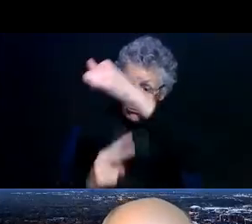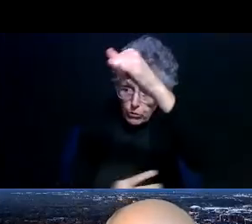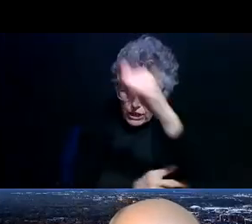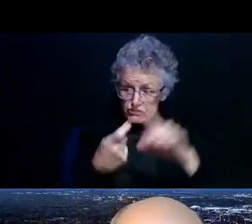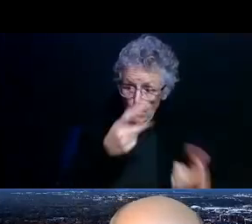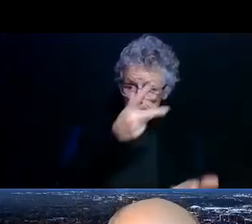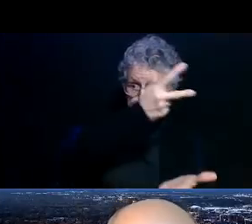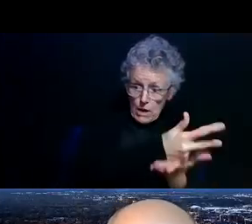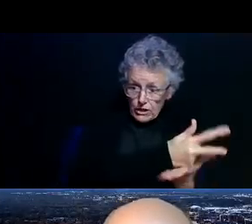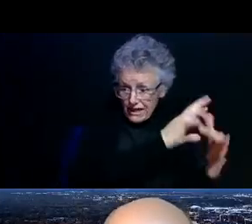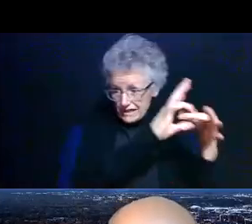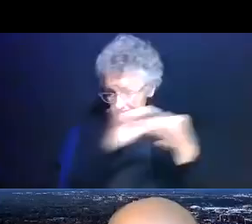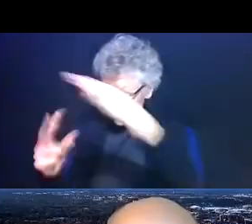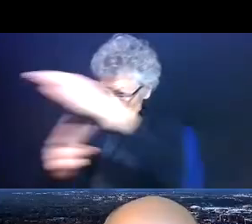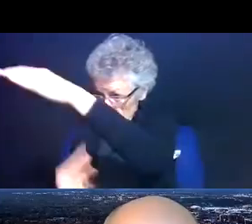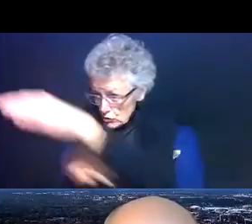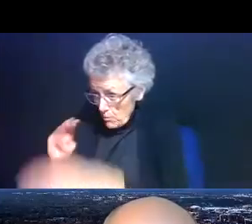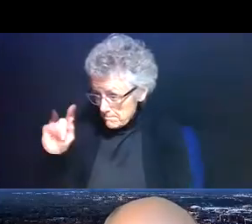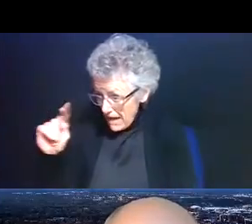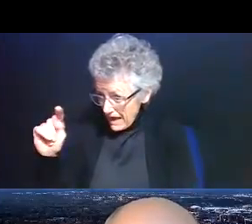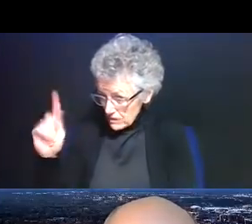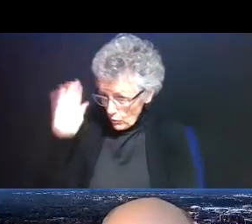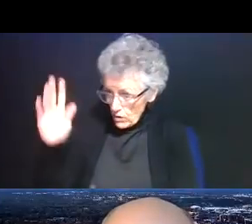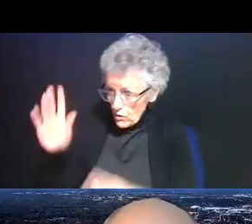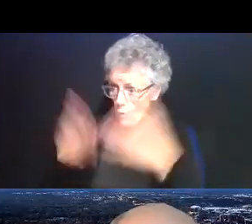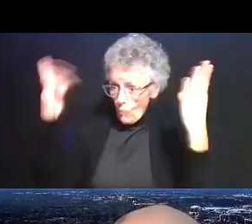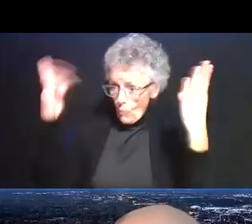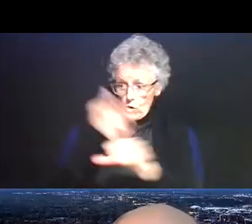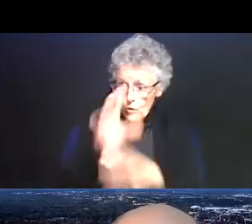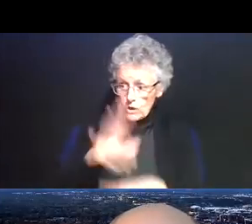will open for employees and visitors, since the weather will be getting bad soon?